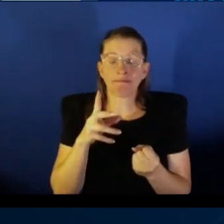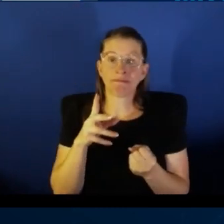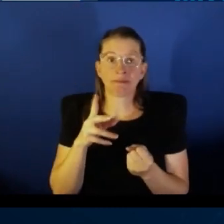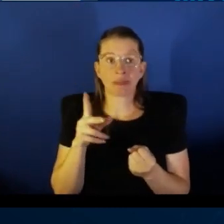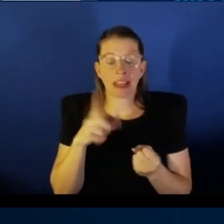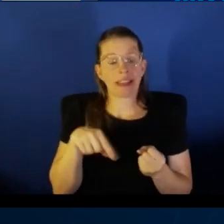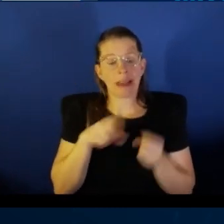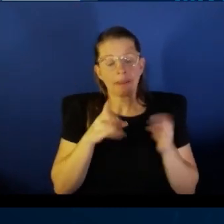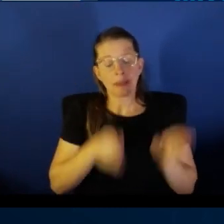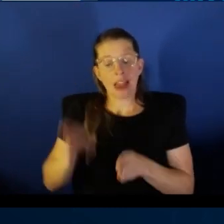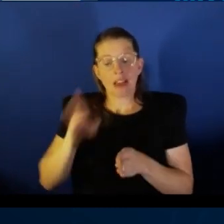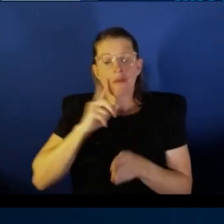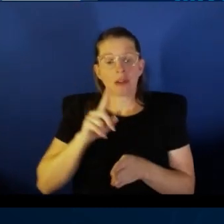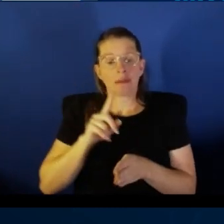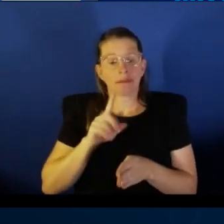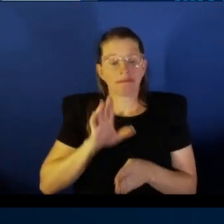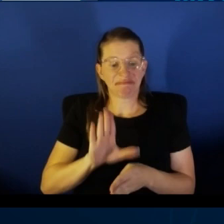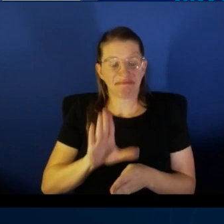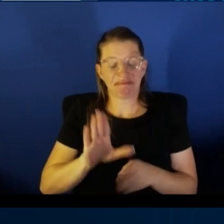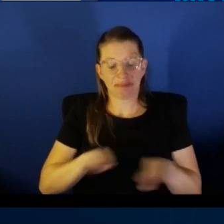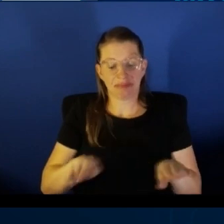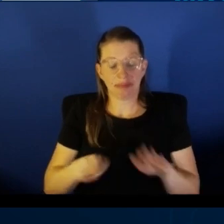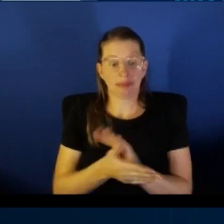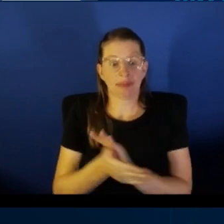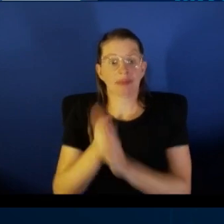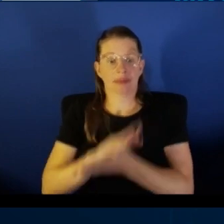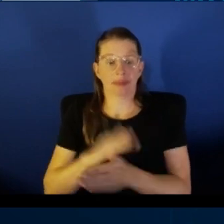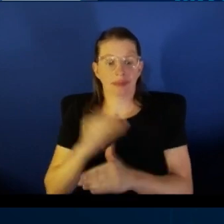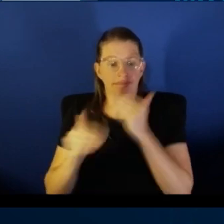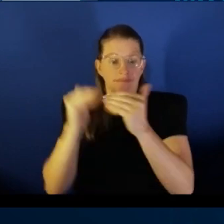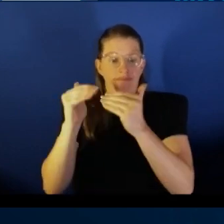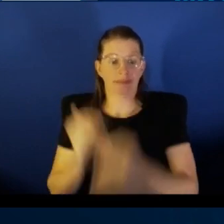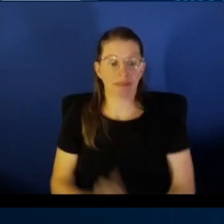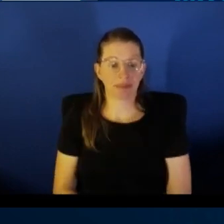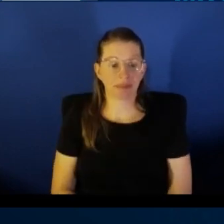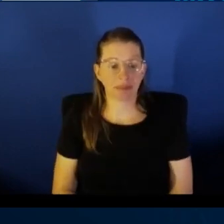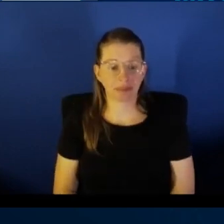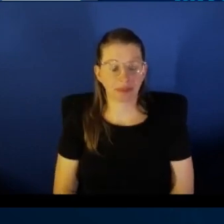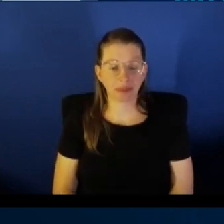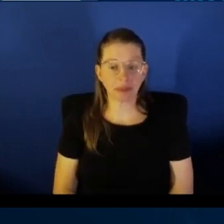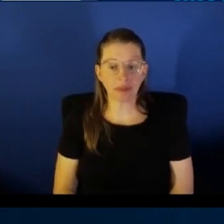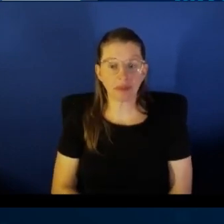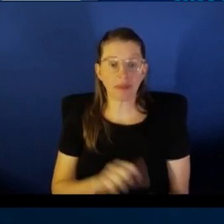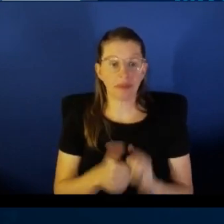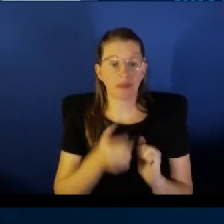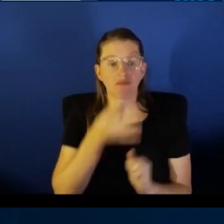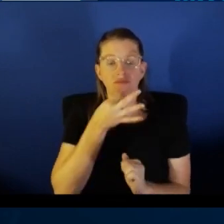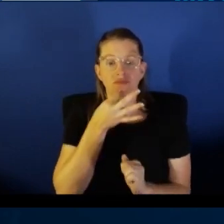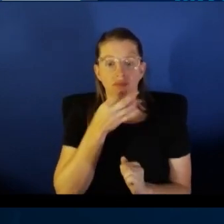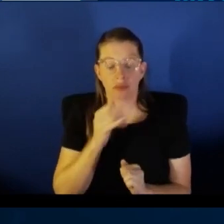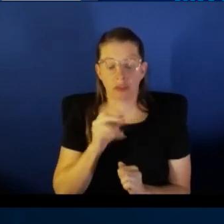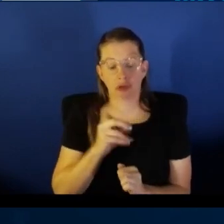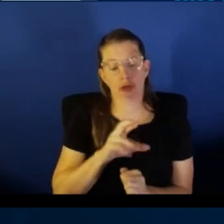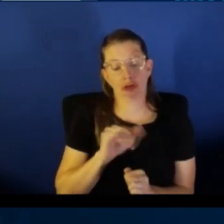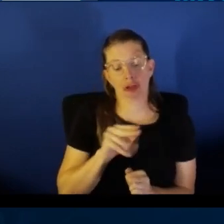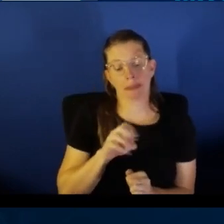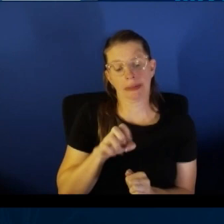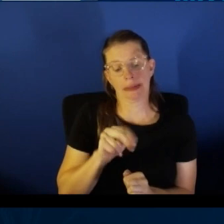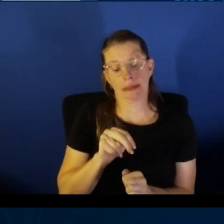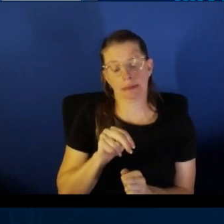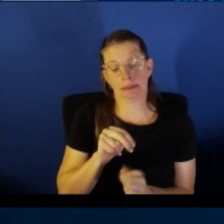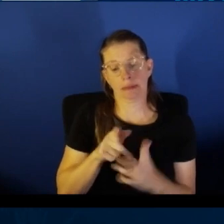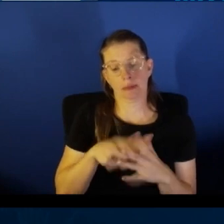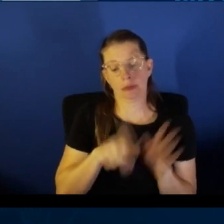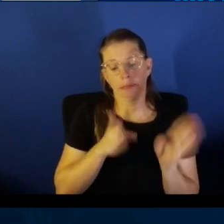to head into adulthood? How soon, Dr. Jameson, should they start planning? I would imagine parents, they rely so much, as